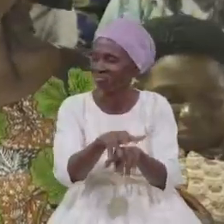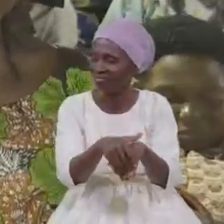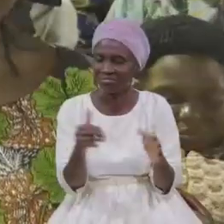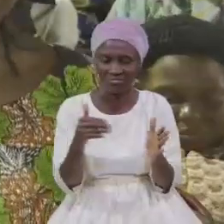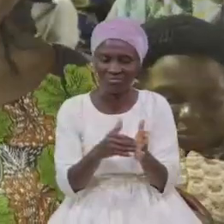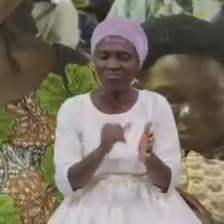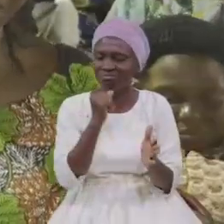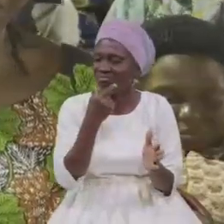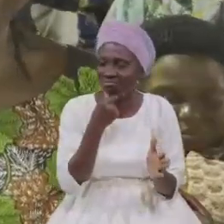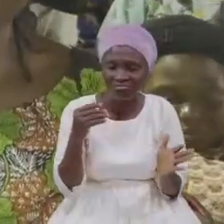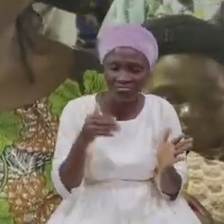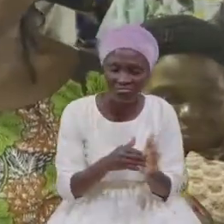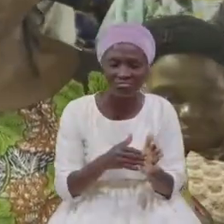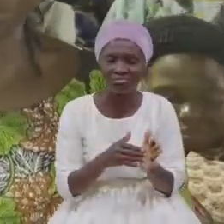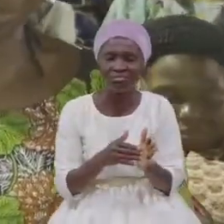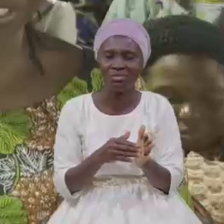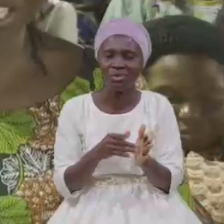member of the church.